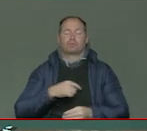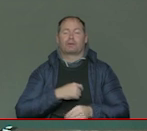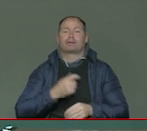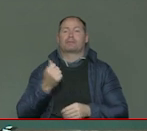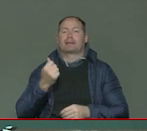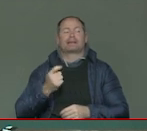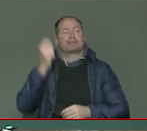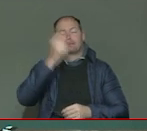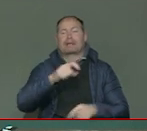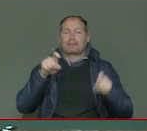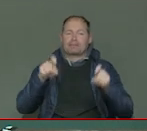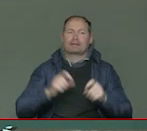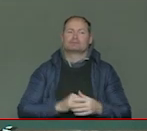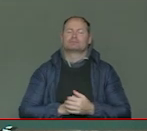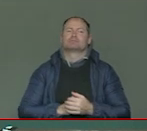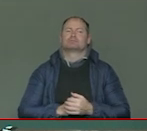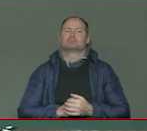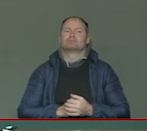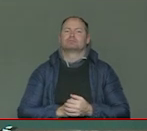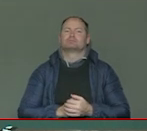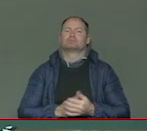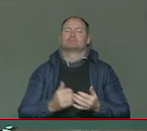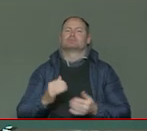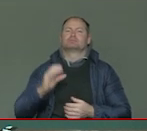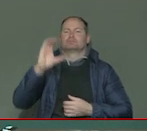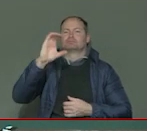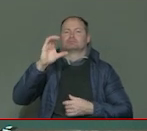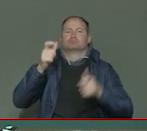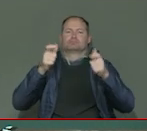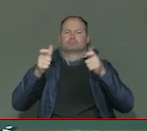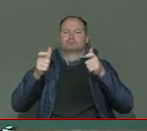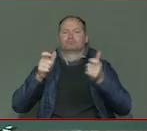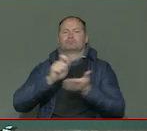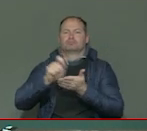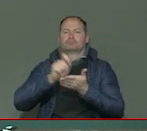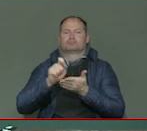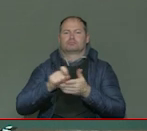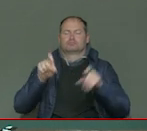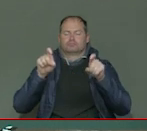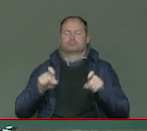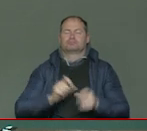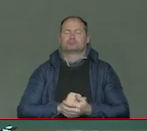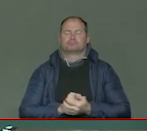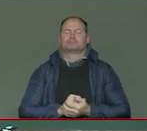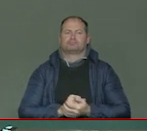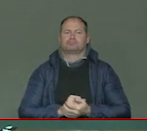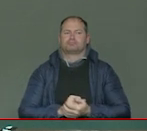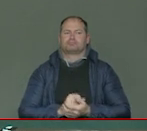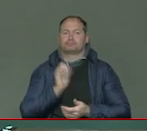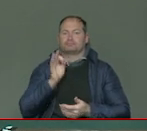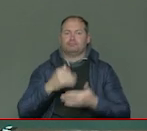right? So it will also go to my creditors control. So if they say there's a